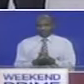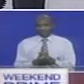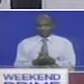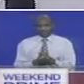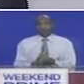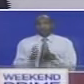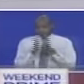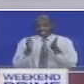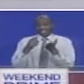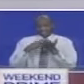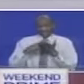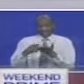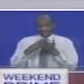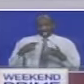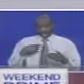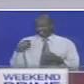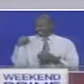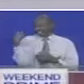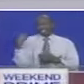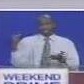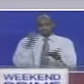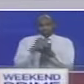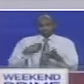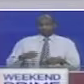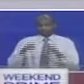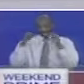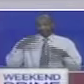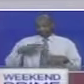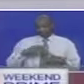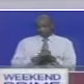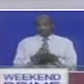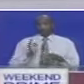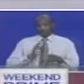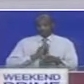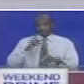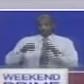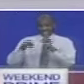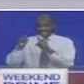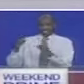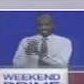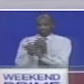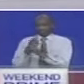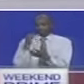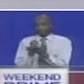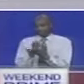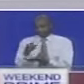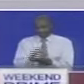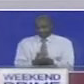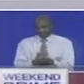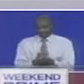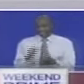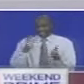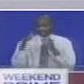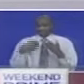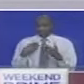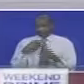Public debate rages over the recent appointment of chairpersons for the boards of various state corporations. They seem to be on a